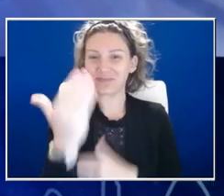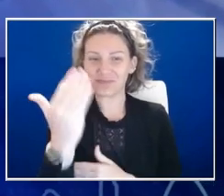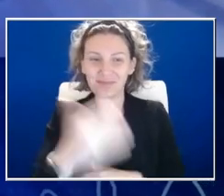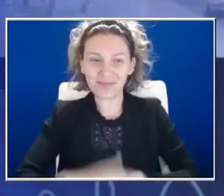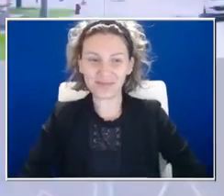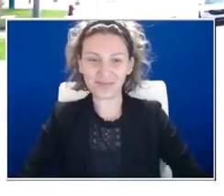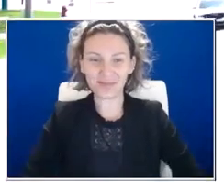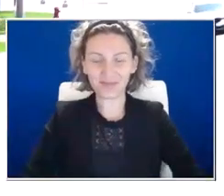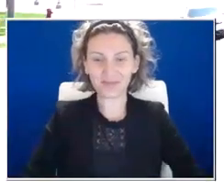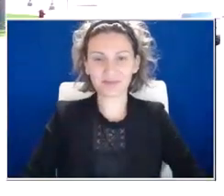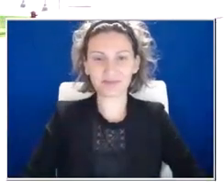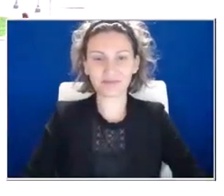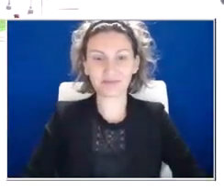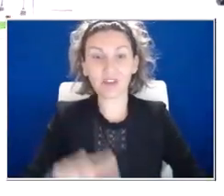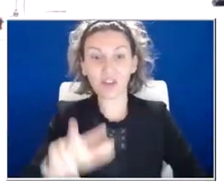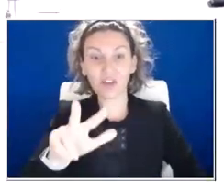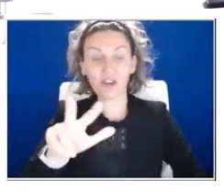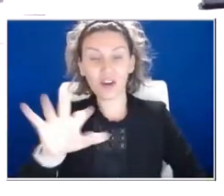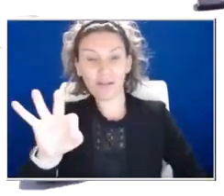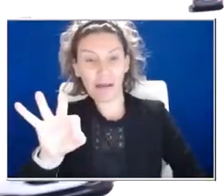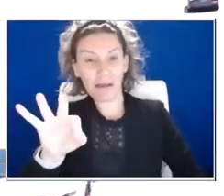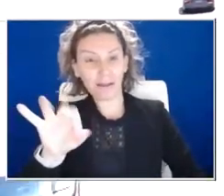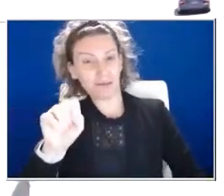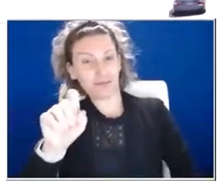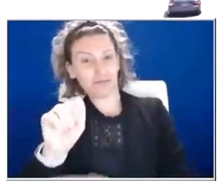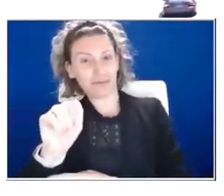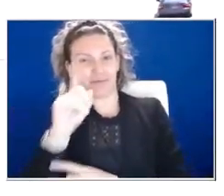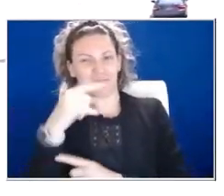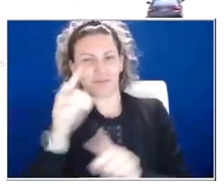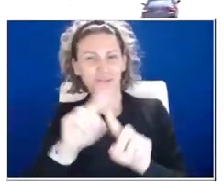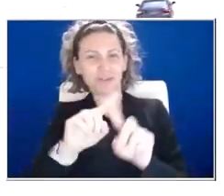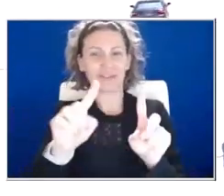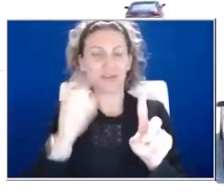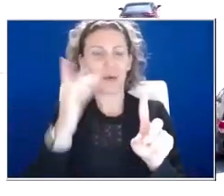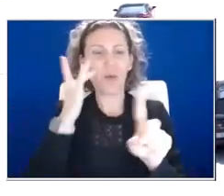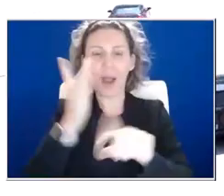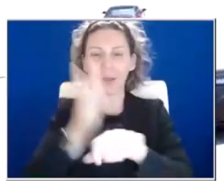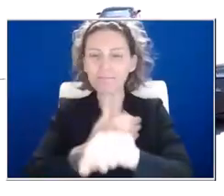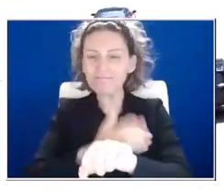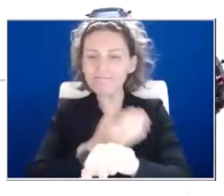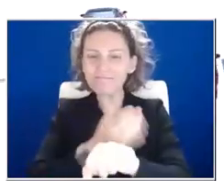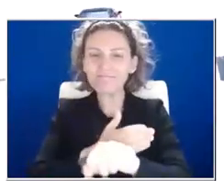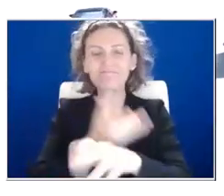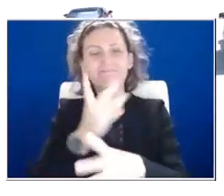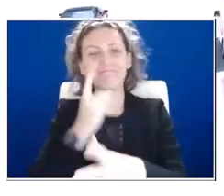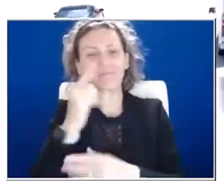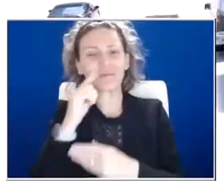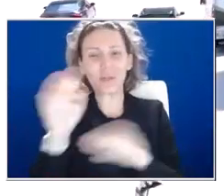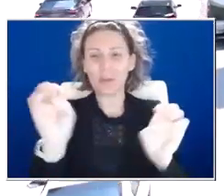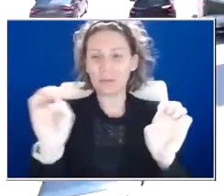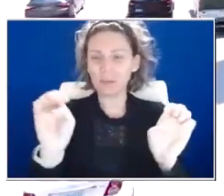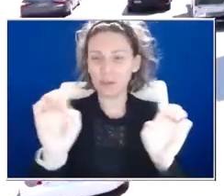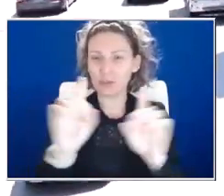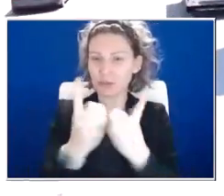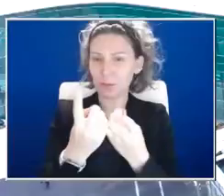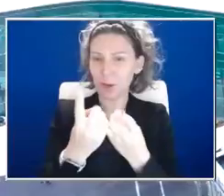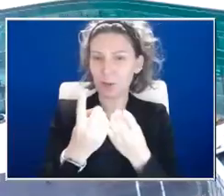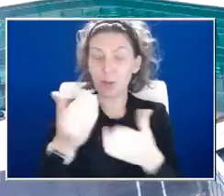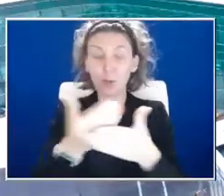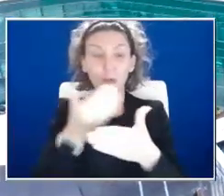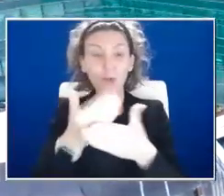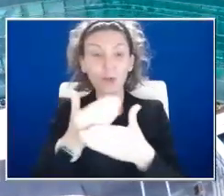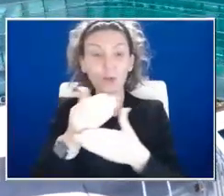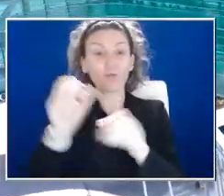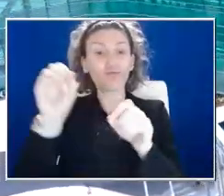39th Street looks a little different thanks to renovations to our emergency department. There's a new drop-off entrance at the corner of